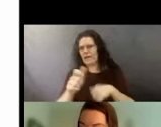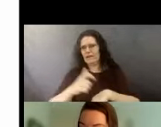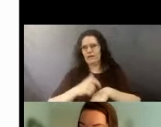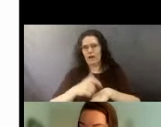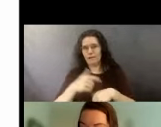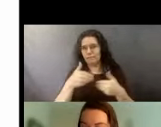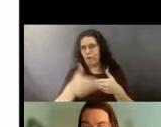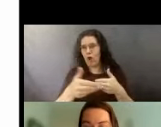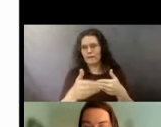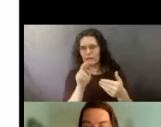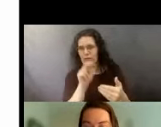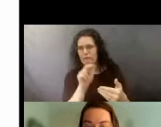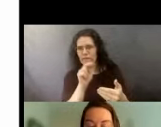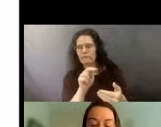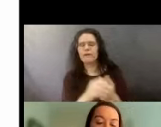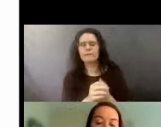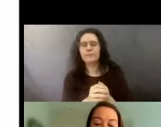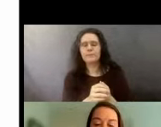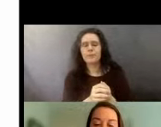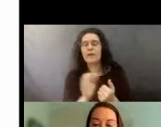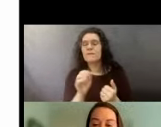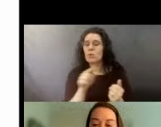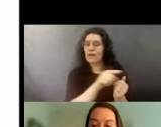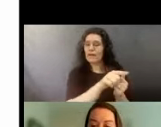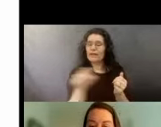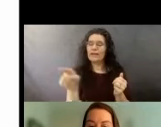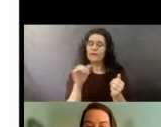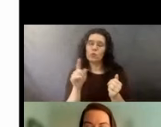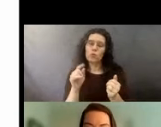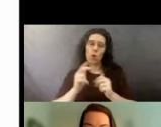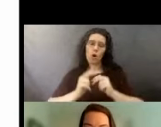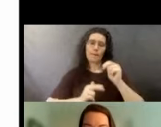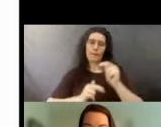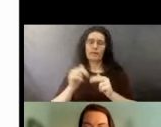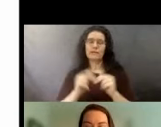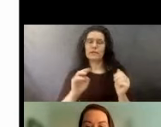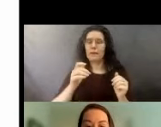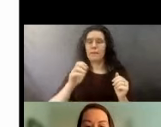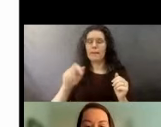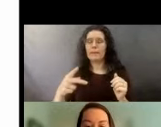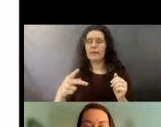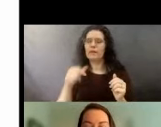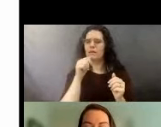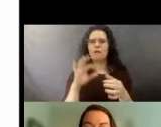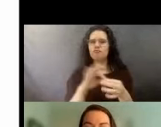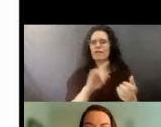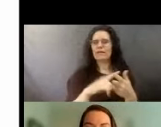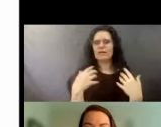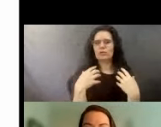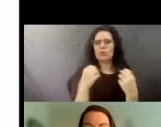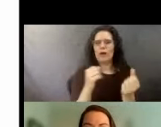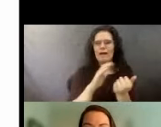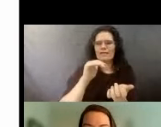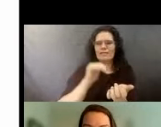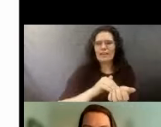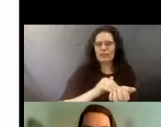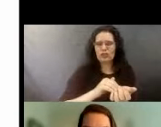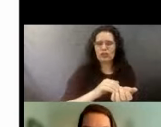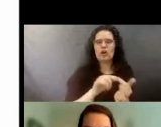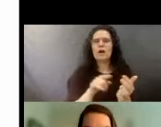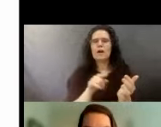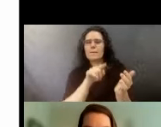you who are building MLPs, outside of the health center context, we do find that quite a bit of this